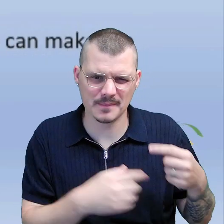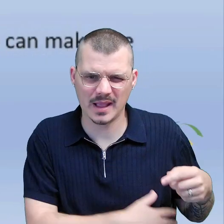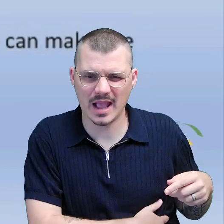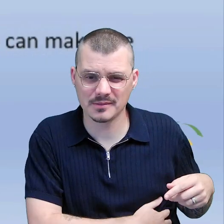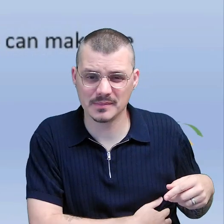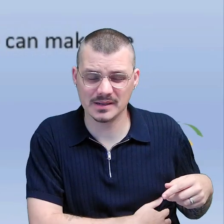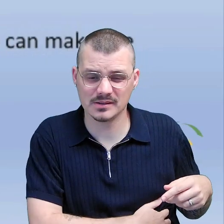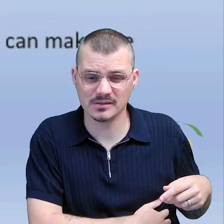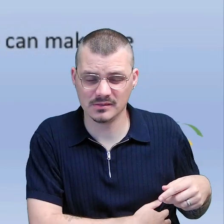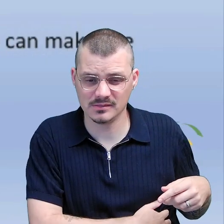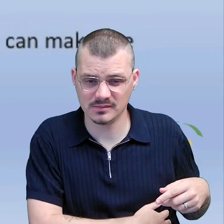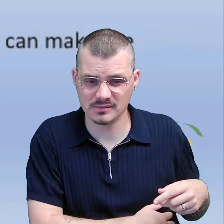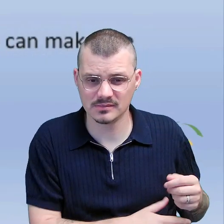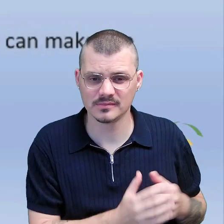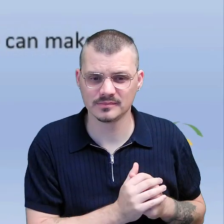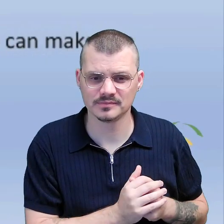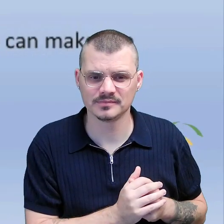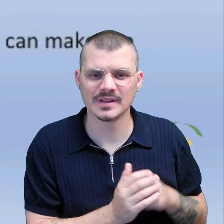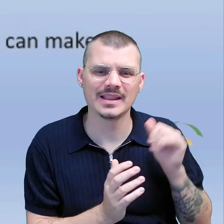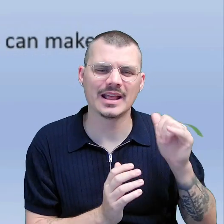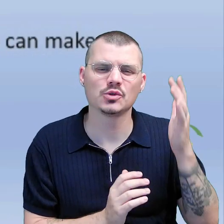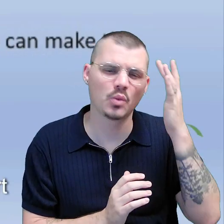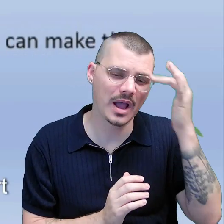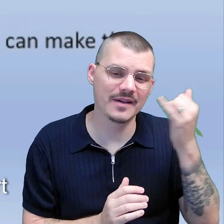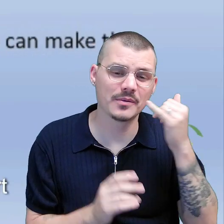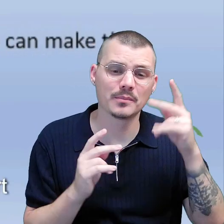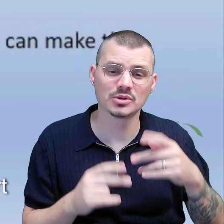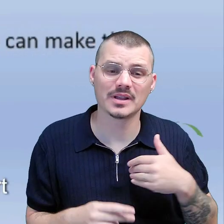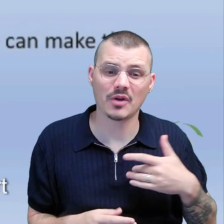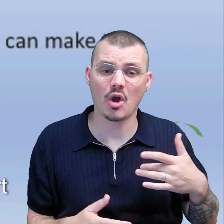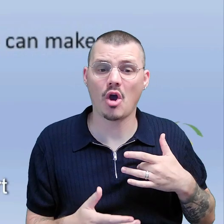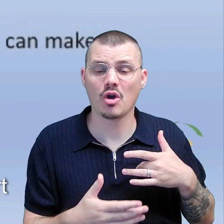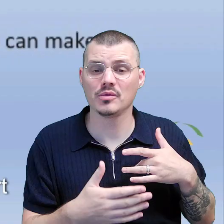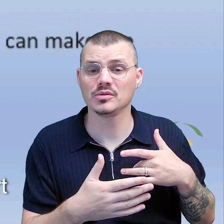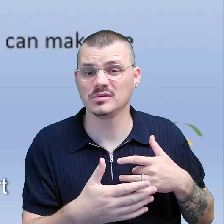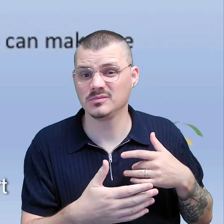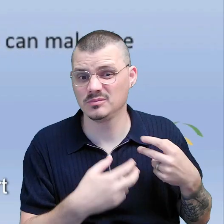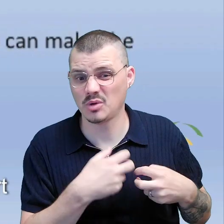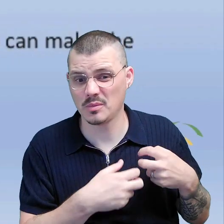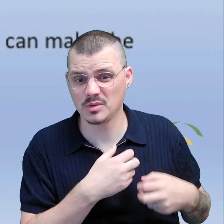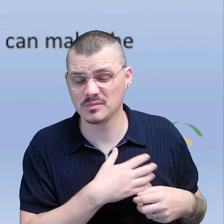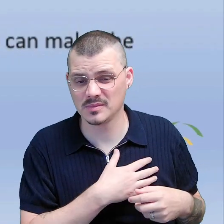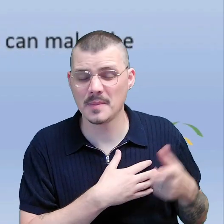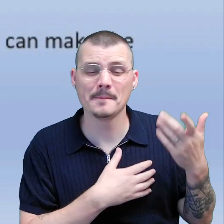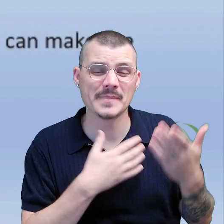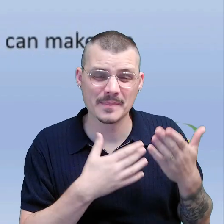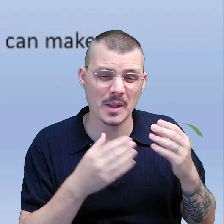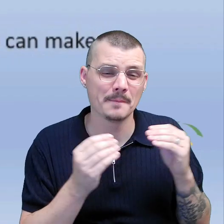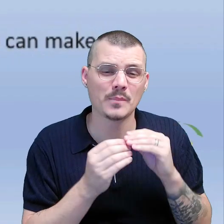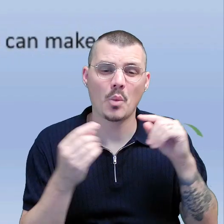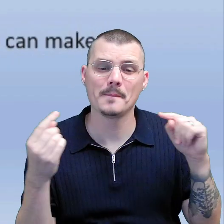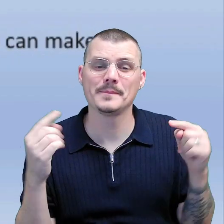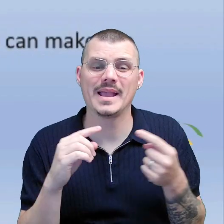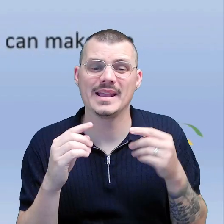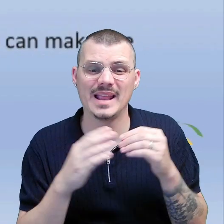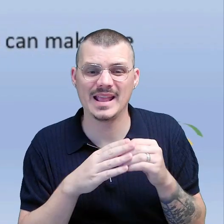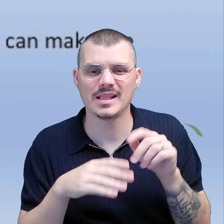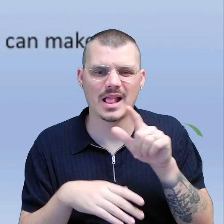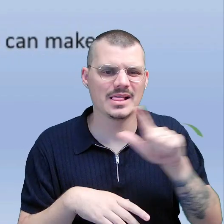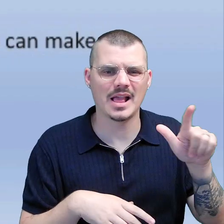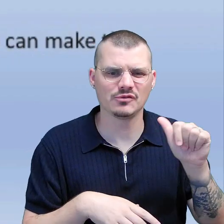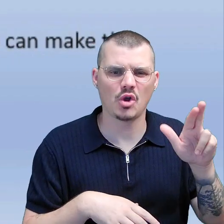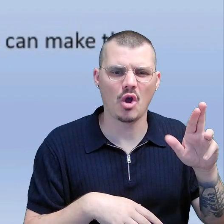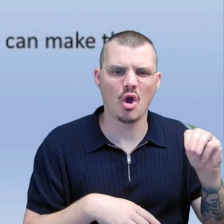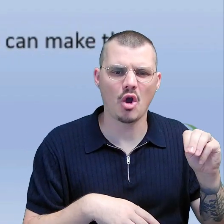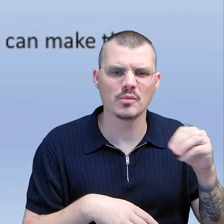it hurts in your abdomen. That's why if a person's having a heart problem, they may have more